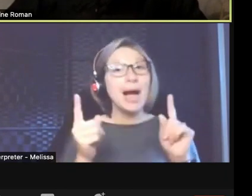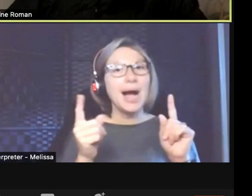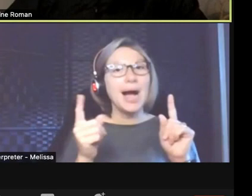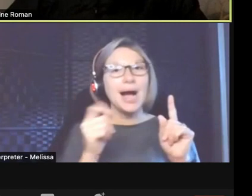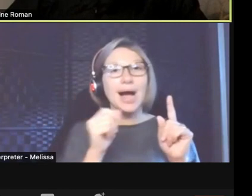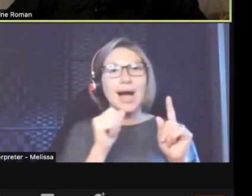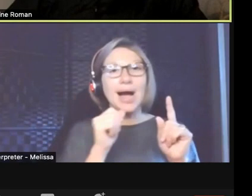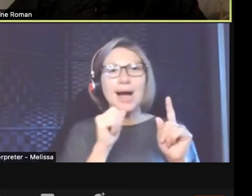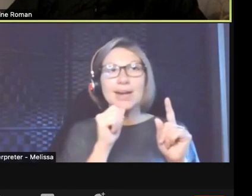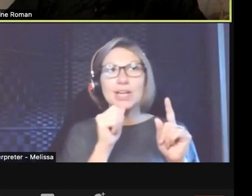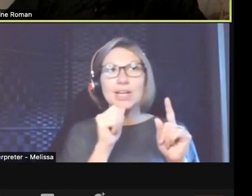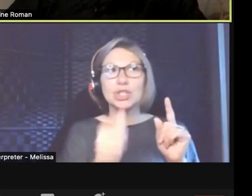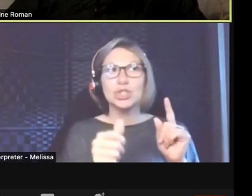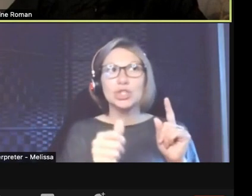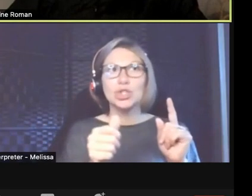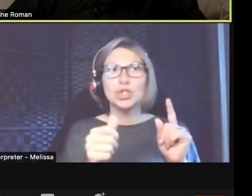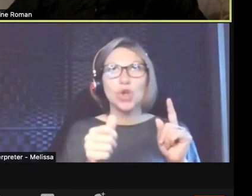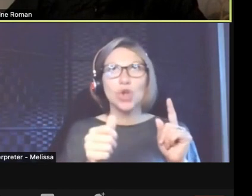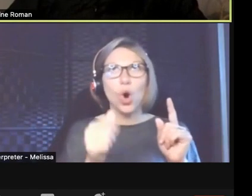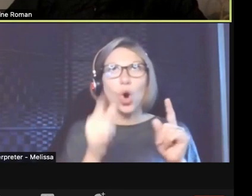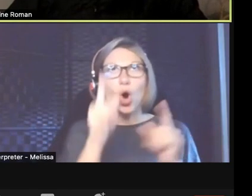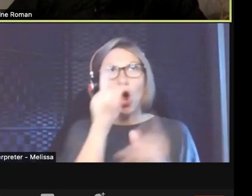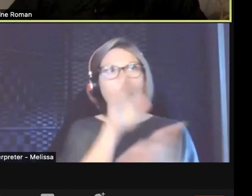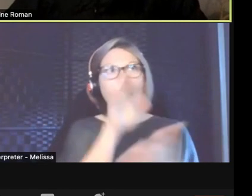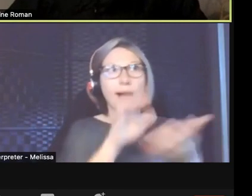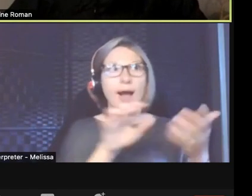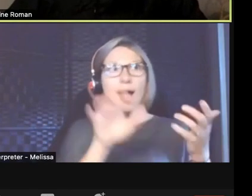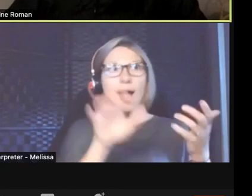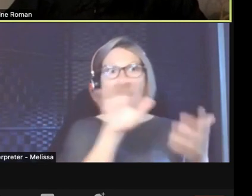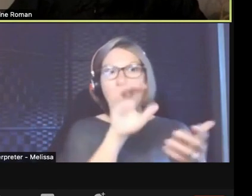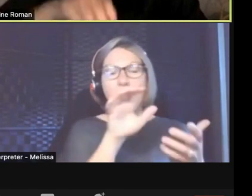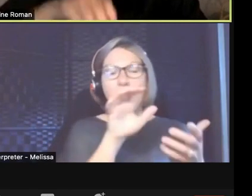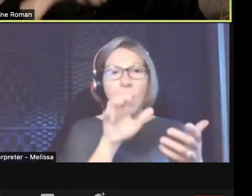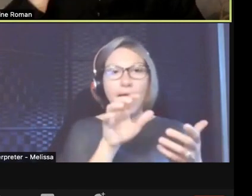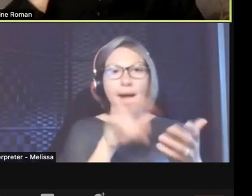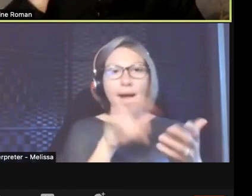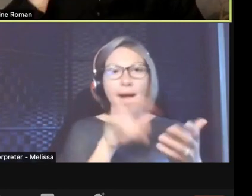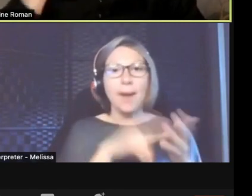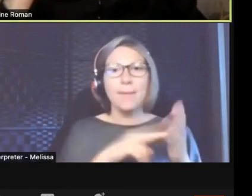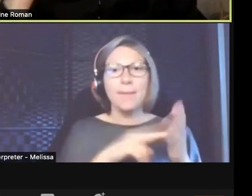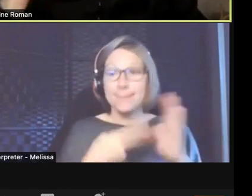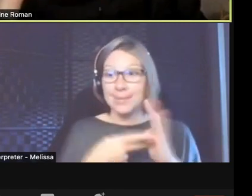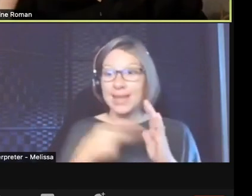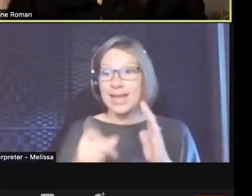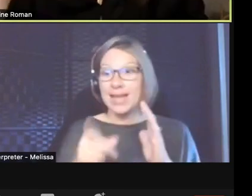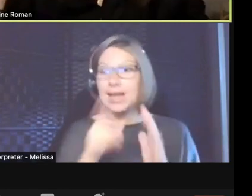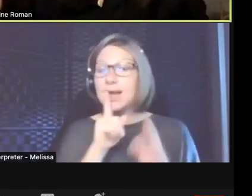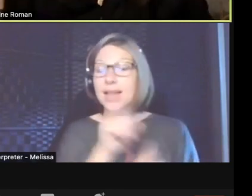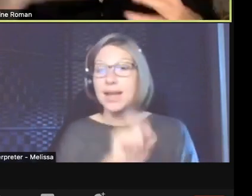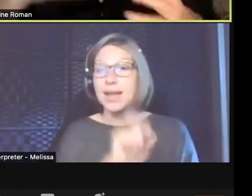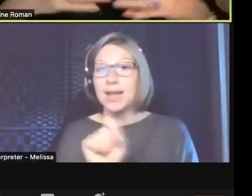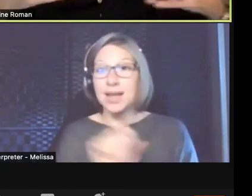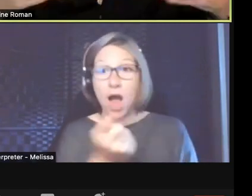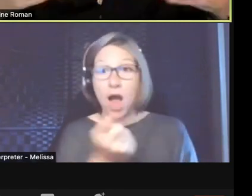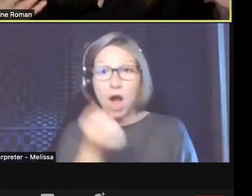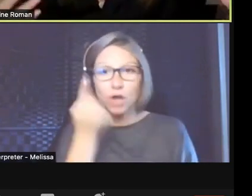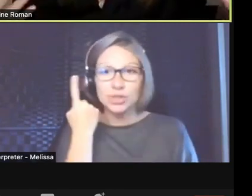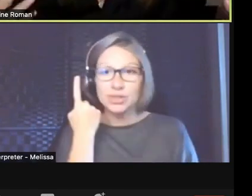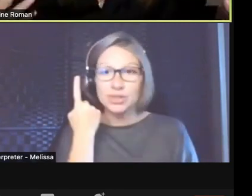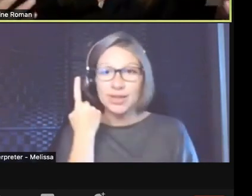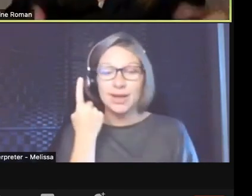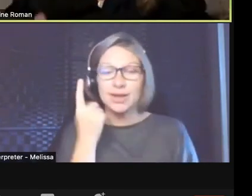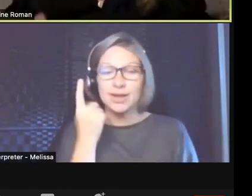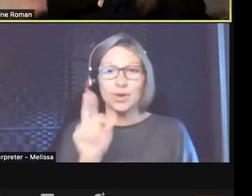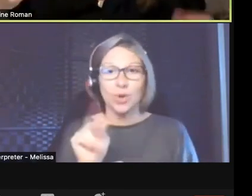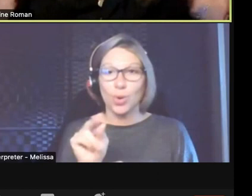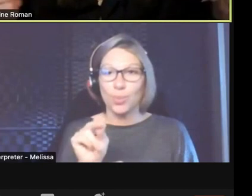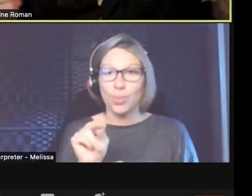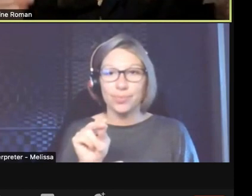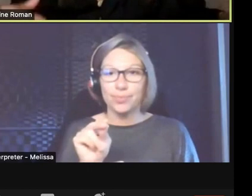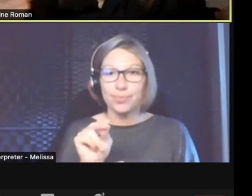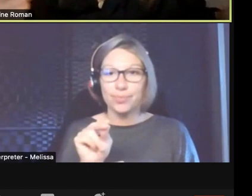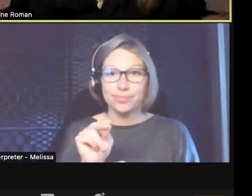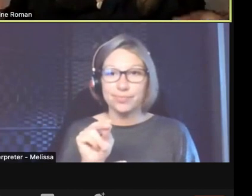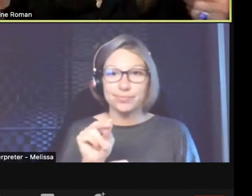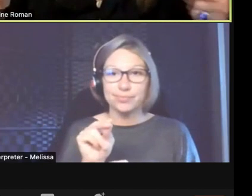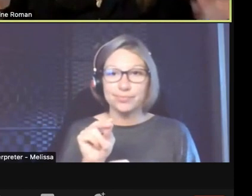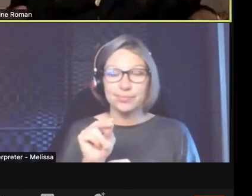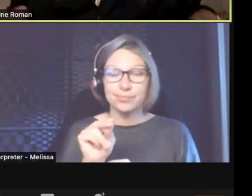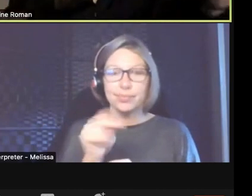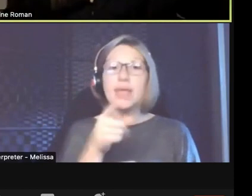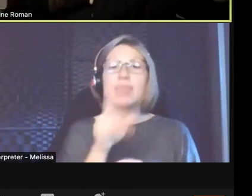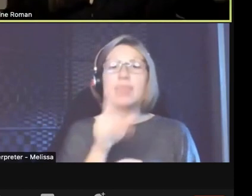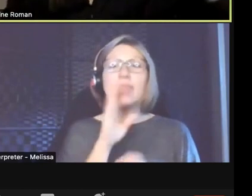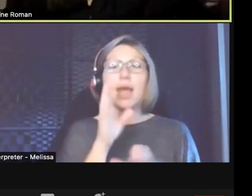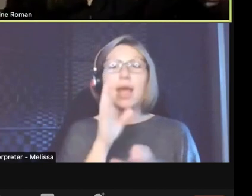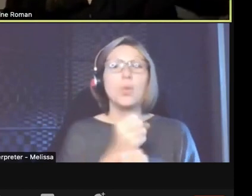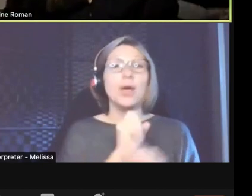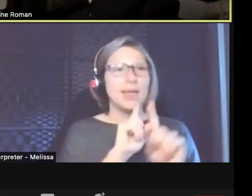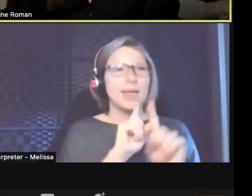be confused about the fact that this child really understands who these people are. They get them all right in morning meeting. Who's here today? Are you